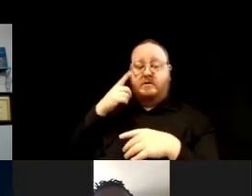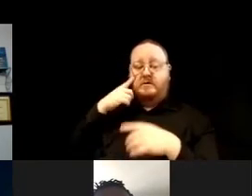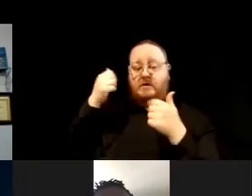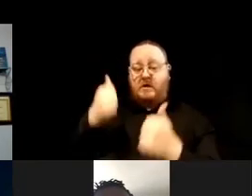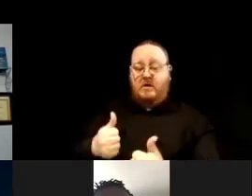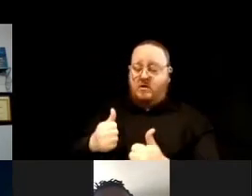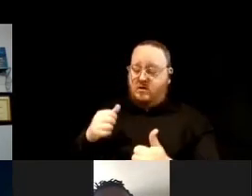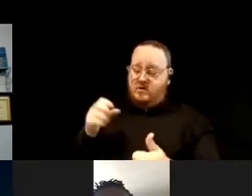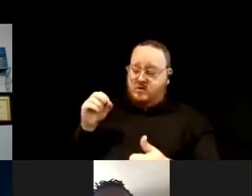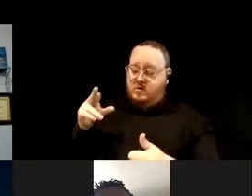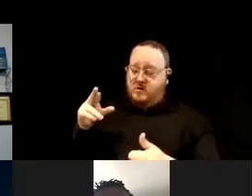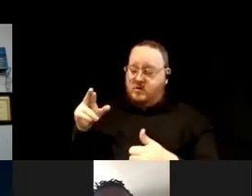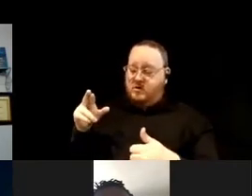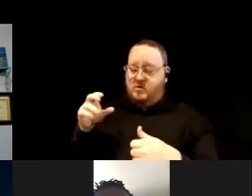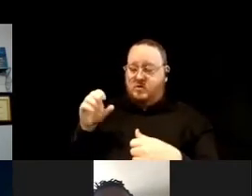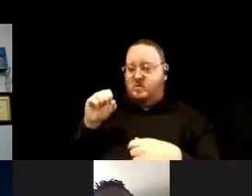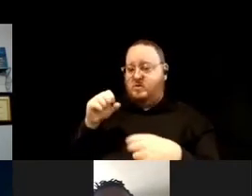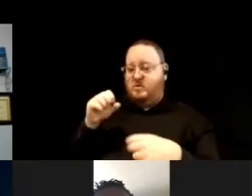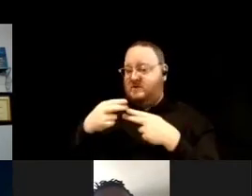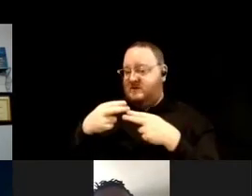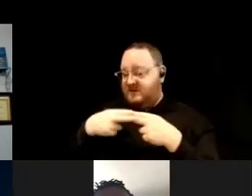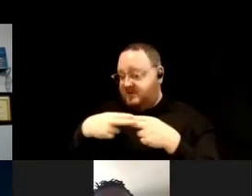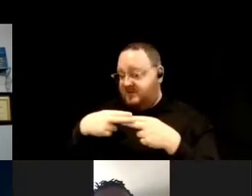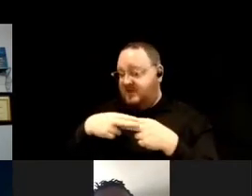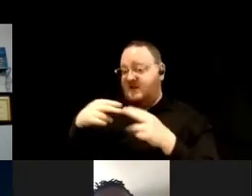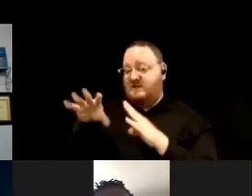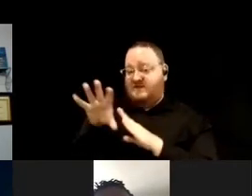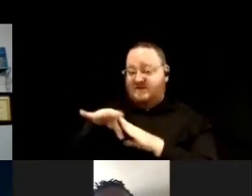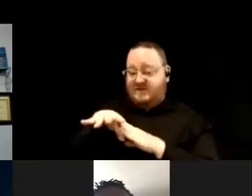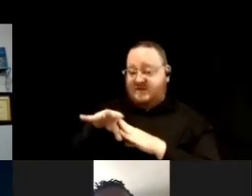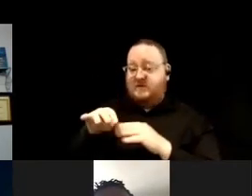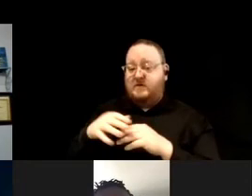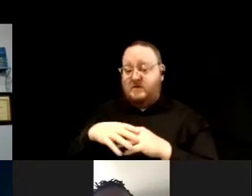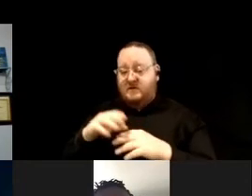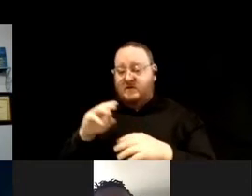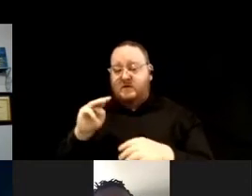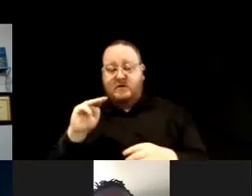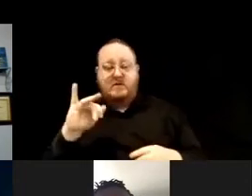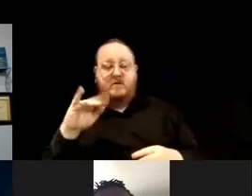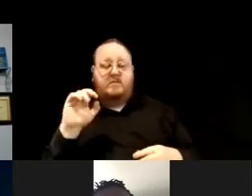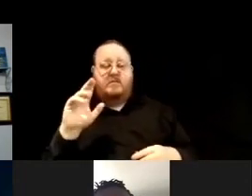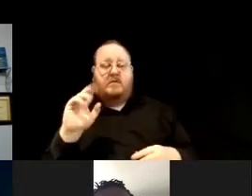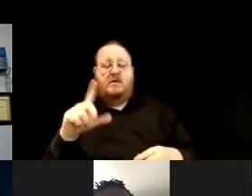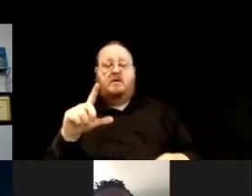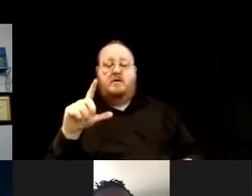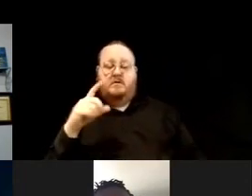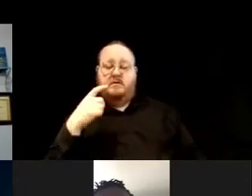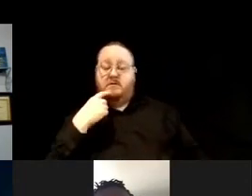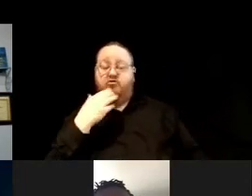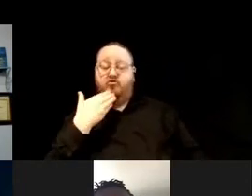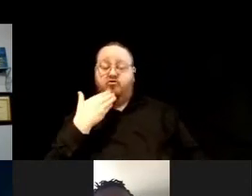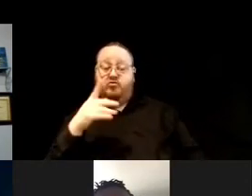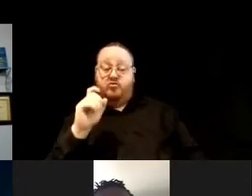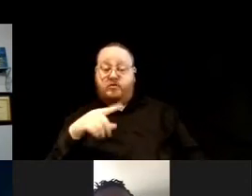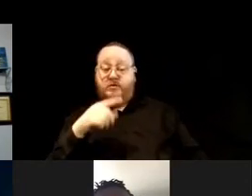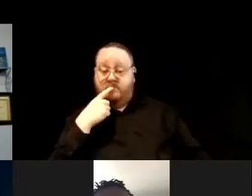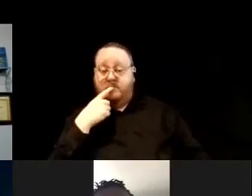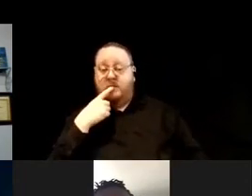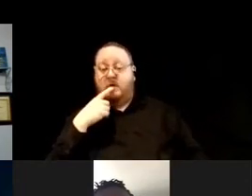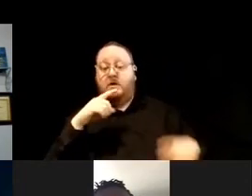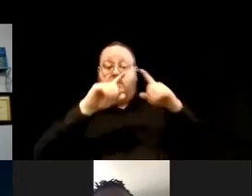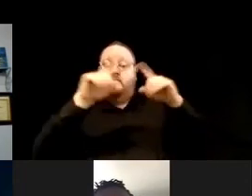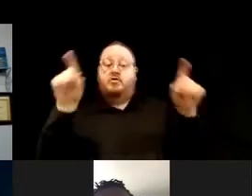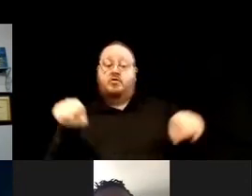is it slides or videos? What makes it? That is a really good question. The screen reader is